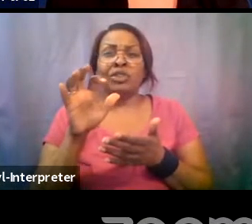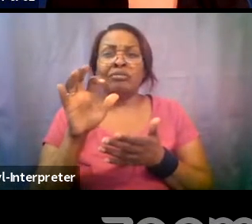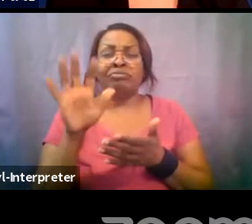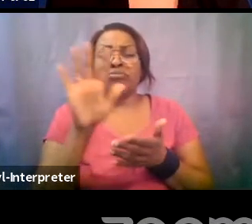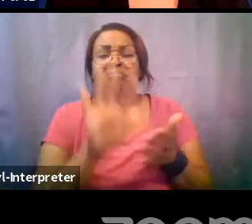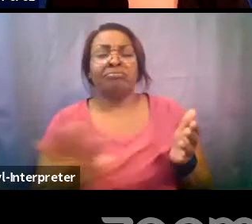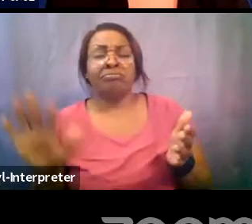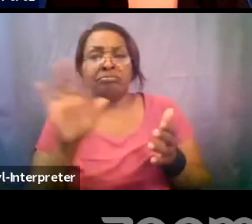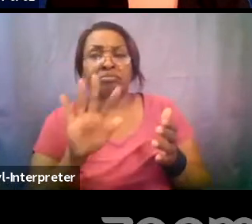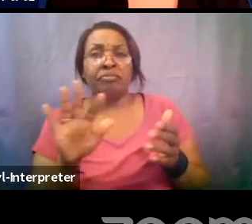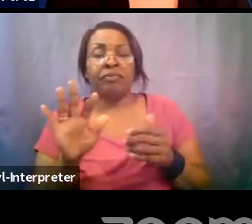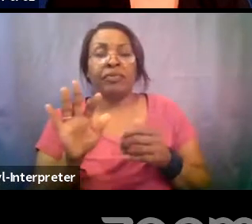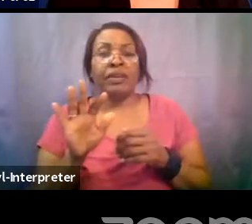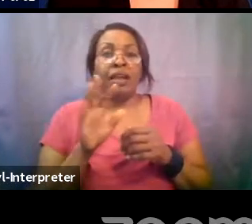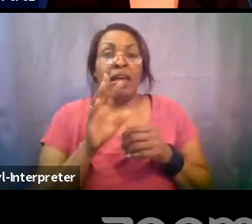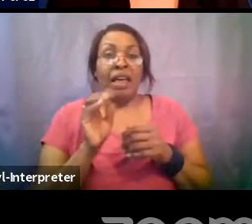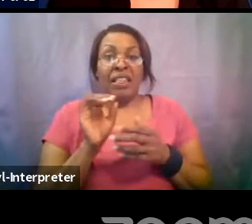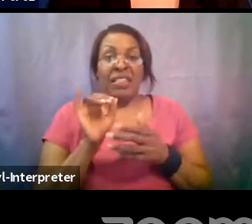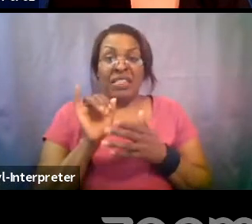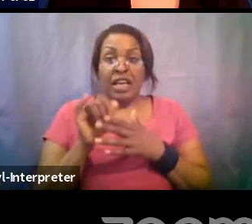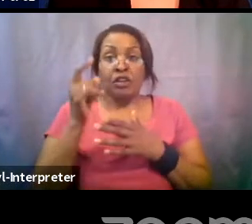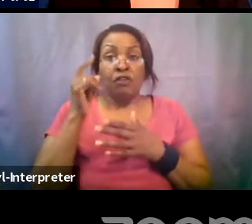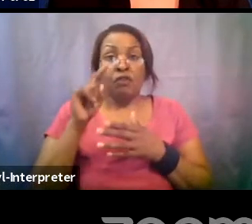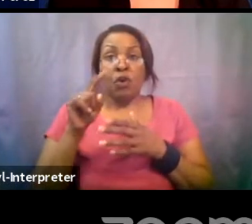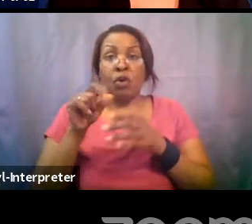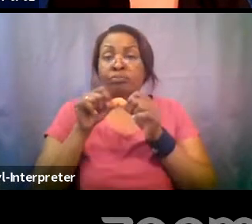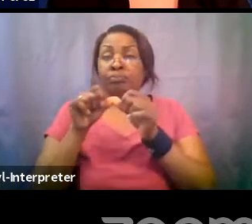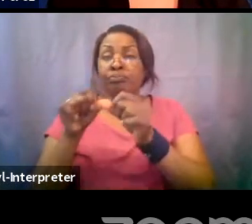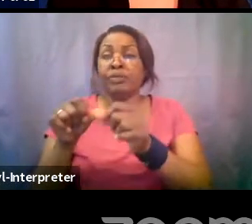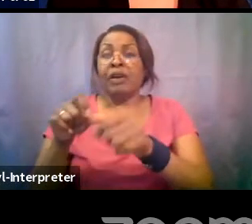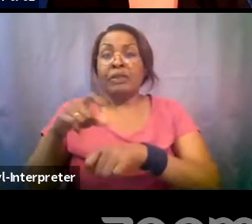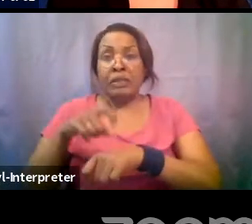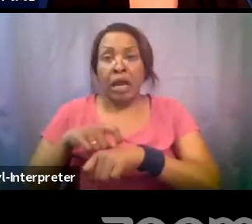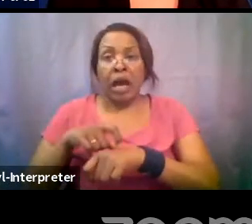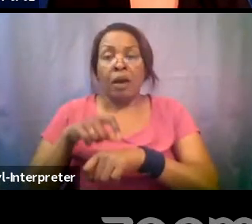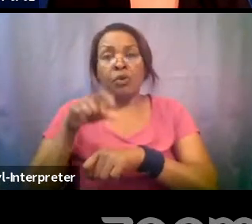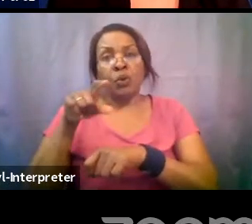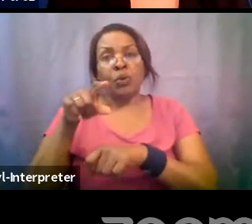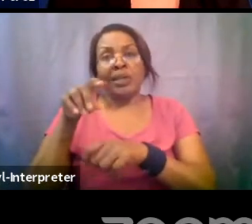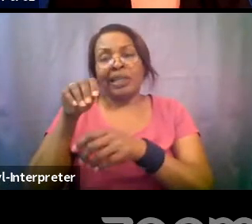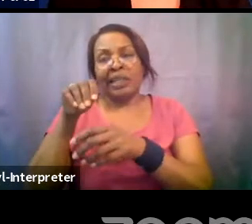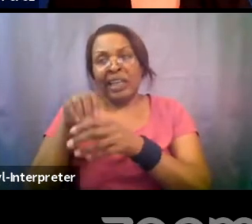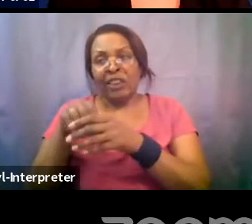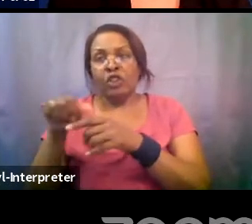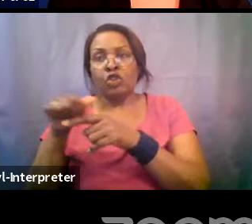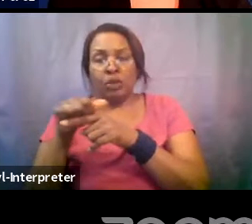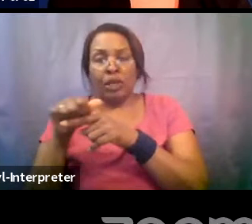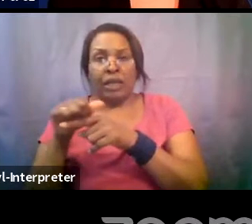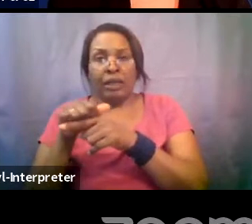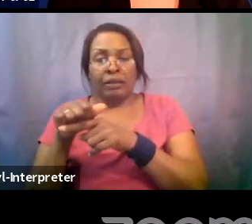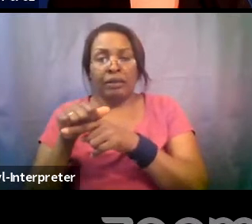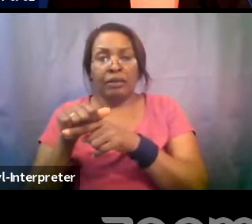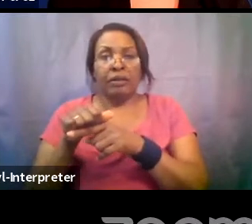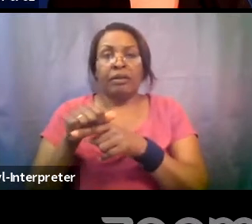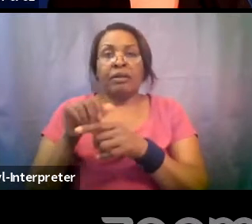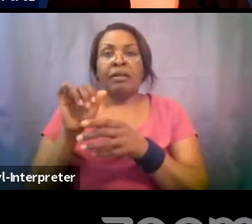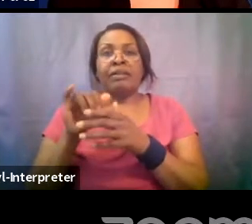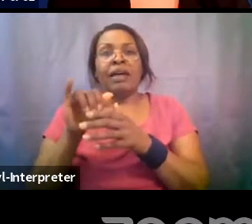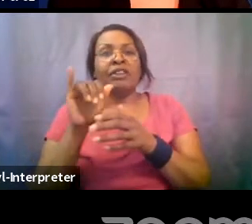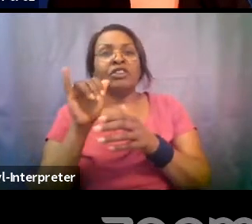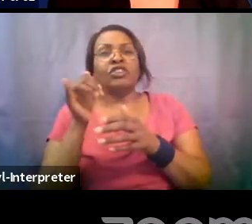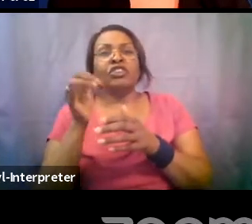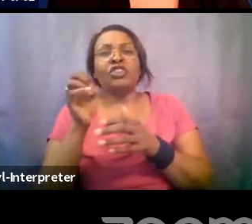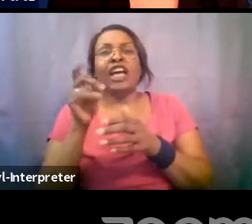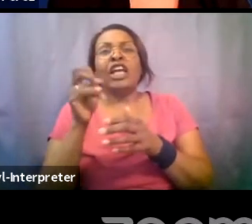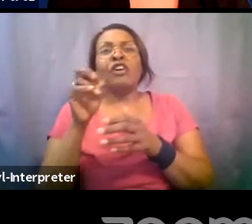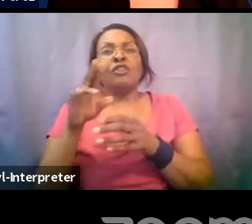$30,500 and some odd. And that's for the duration of the time that you're in the training that Jennifer